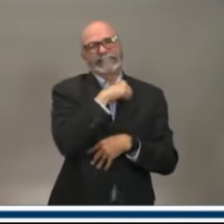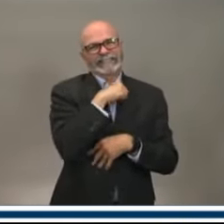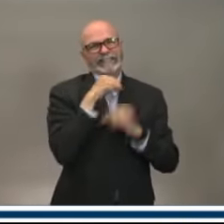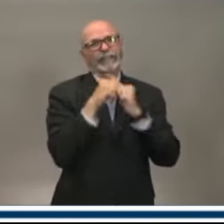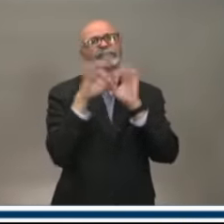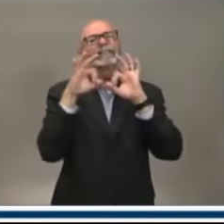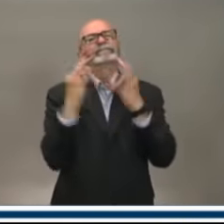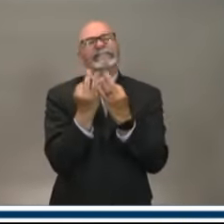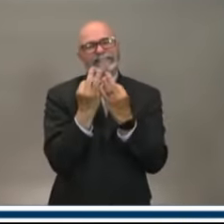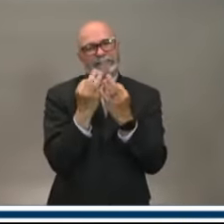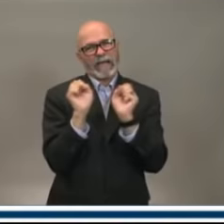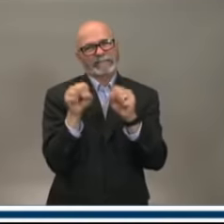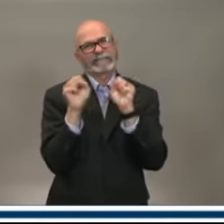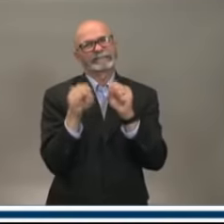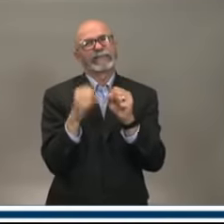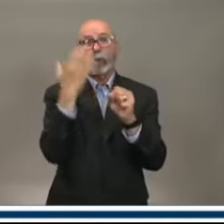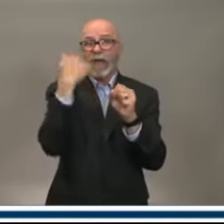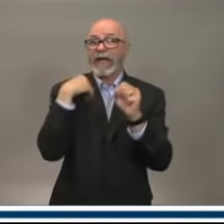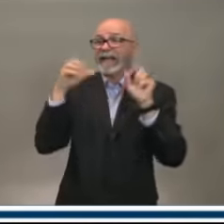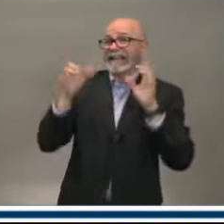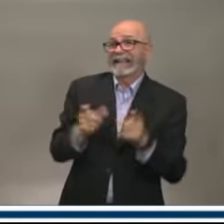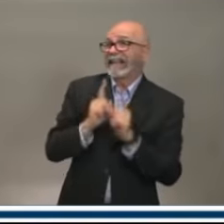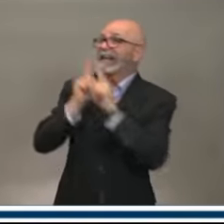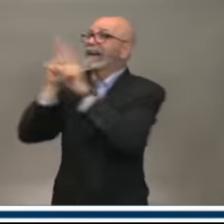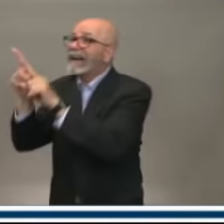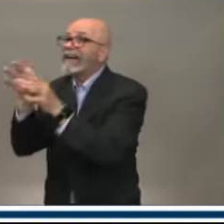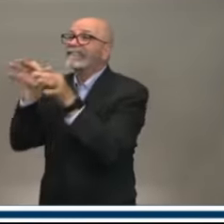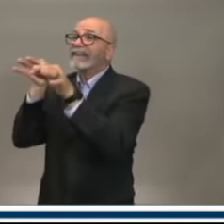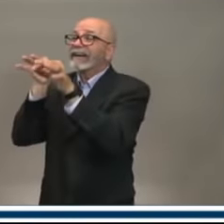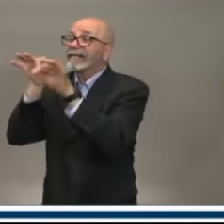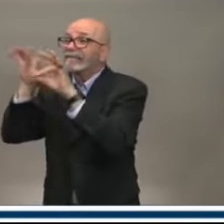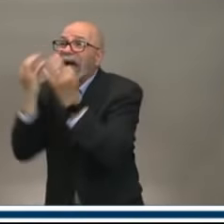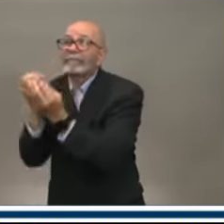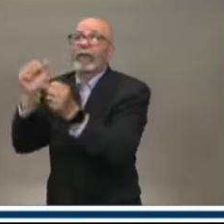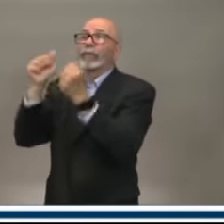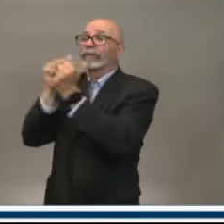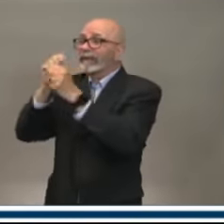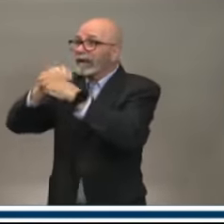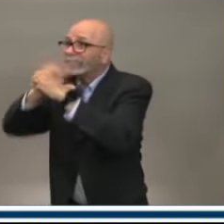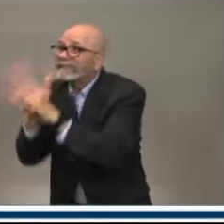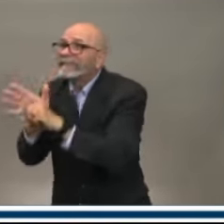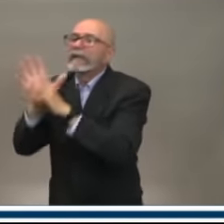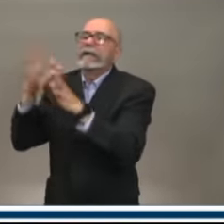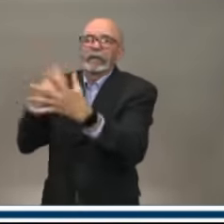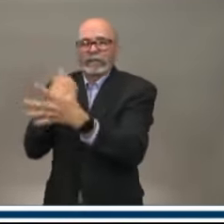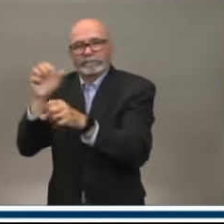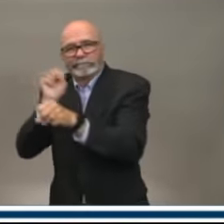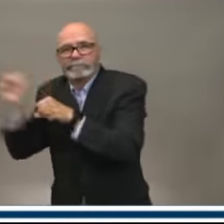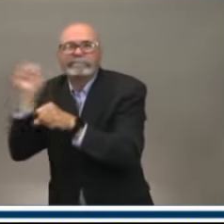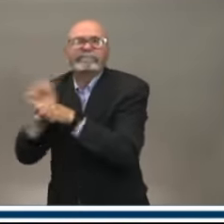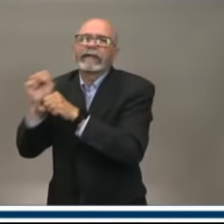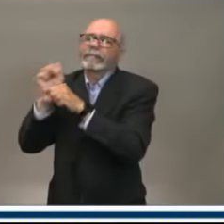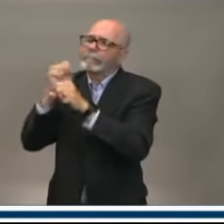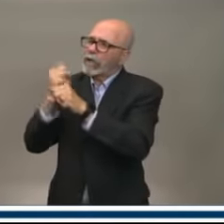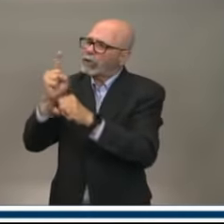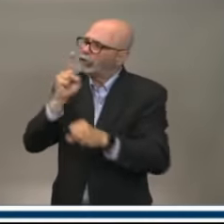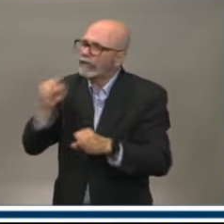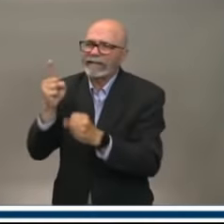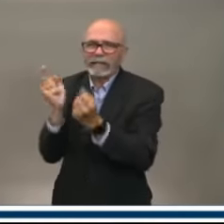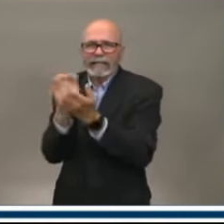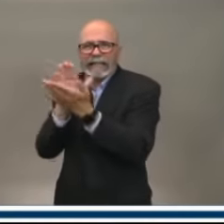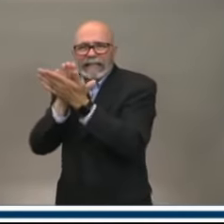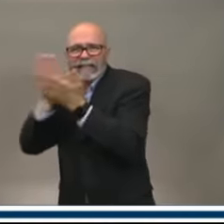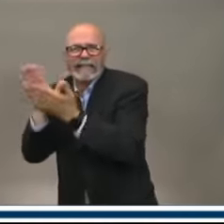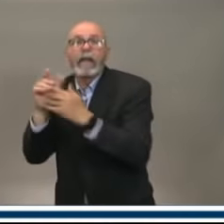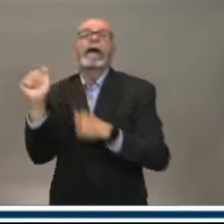to COVID-19 or providing other essential services. Thank you for doing that. And while Mother's Day should be a